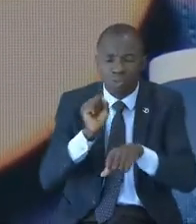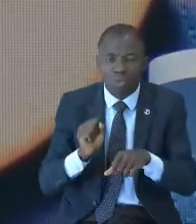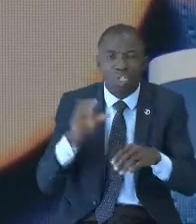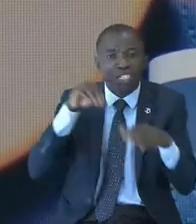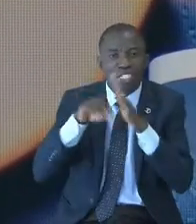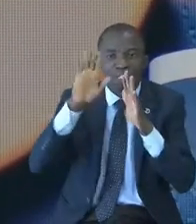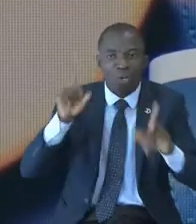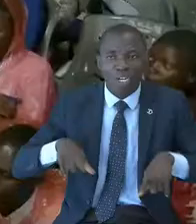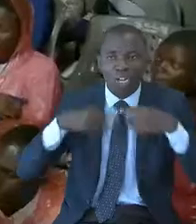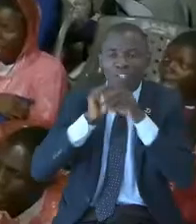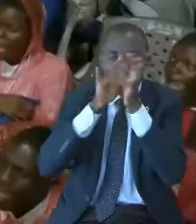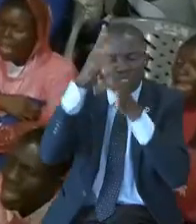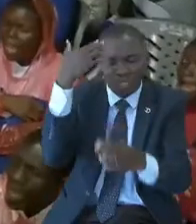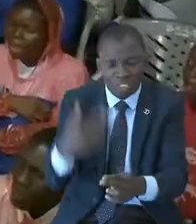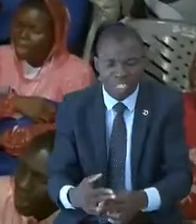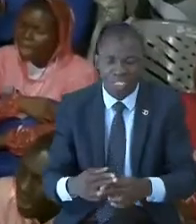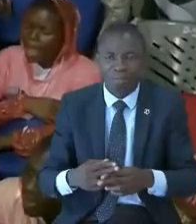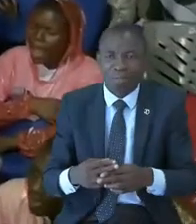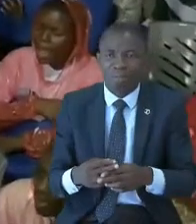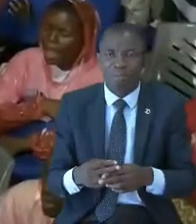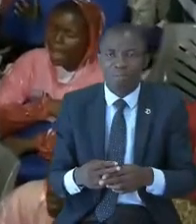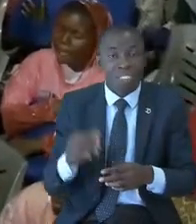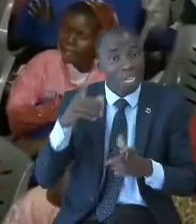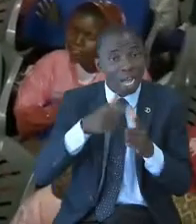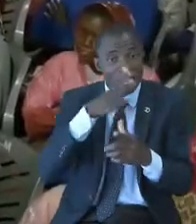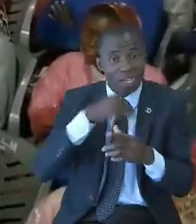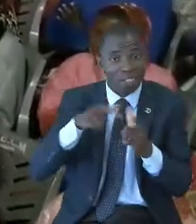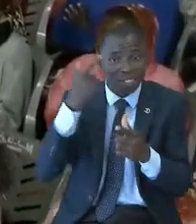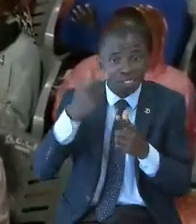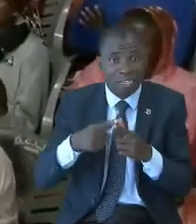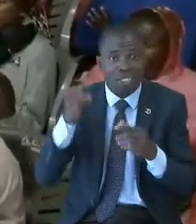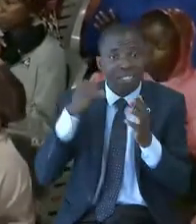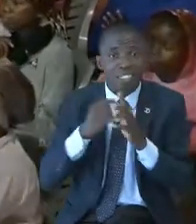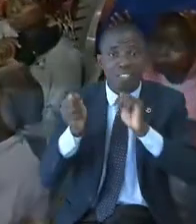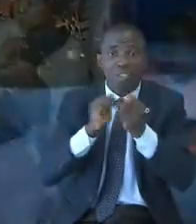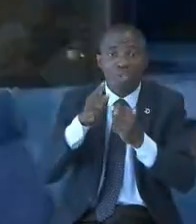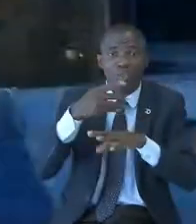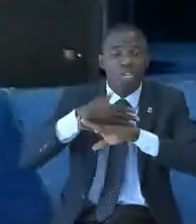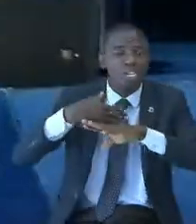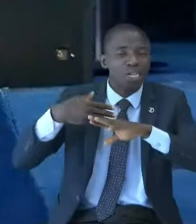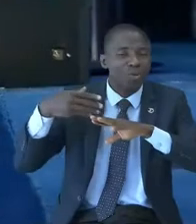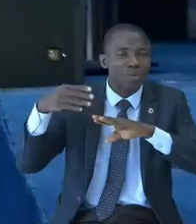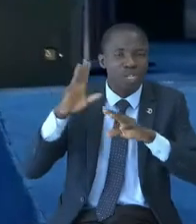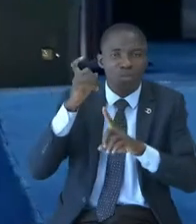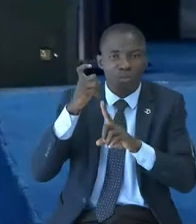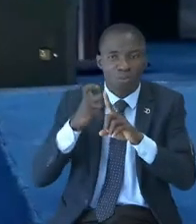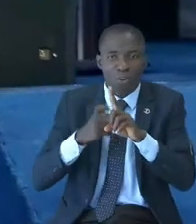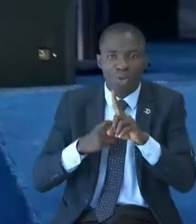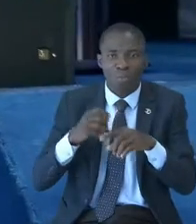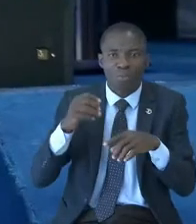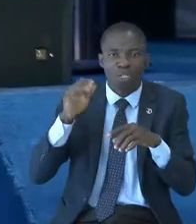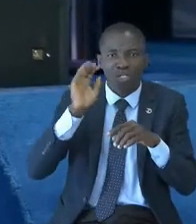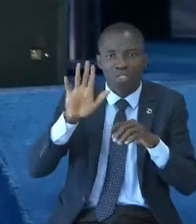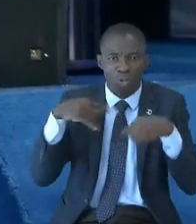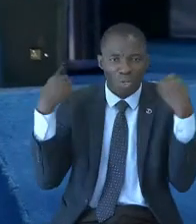life in Jesus' name. And then he turns you away from